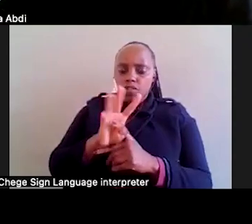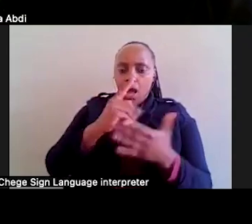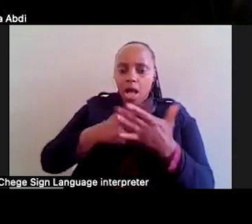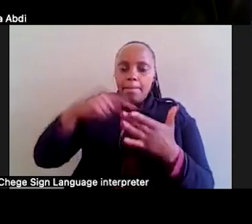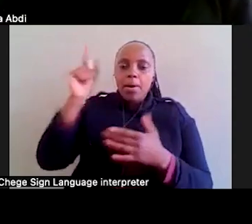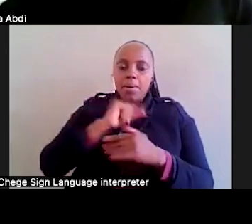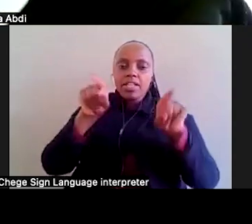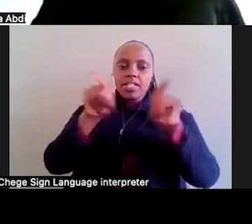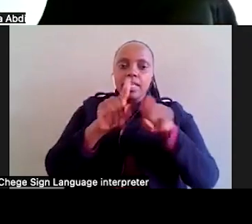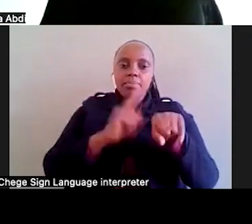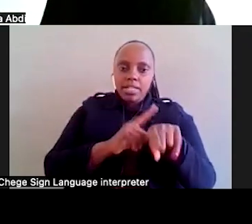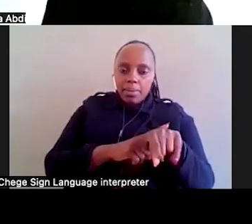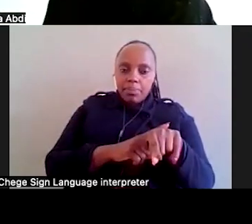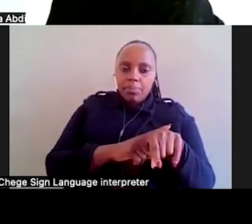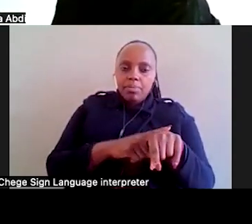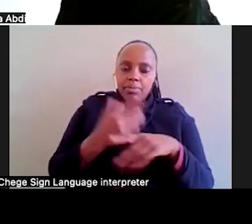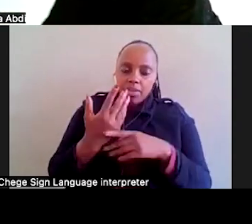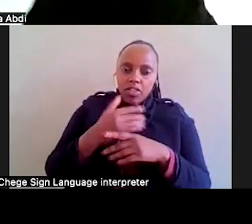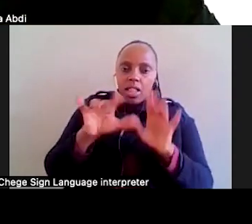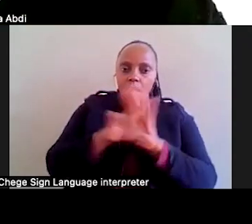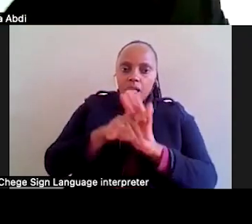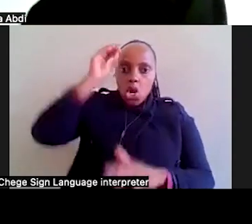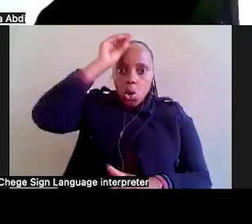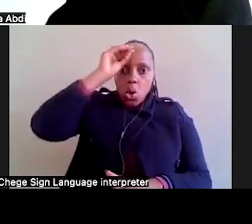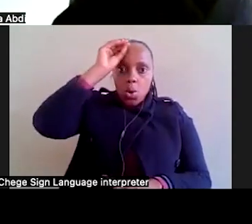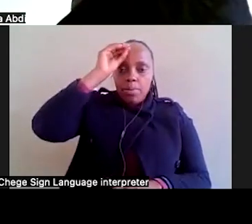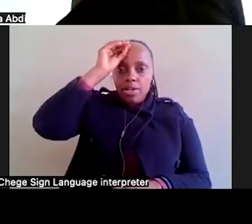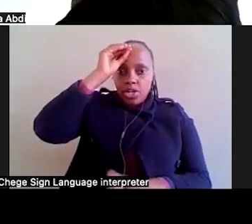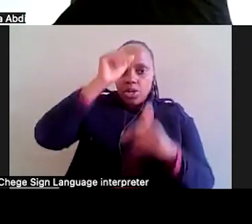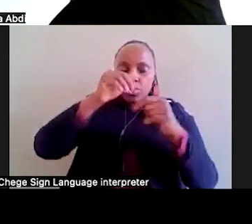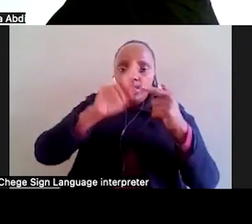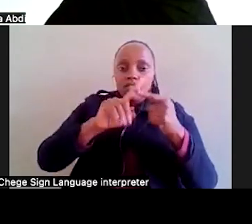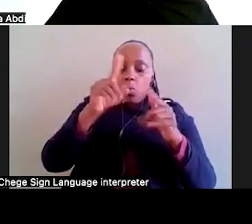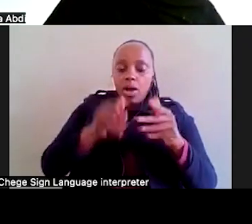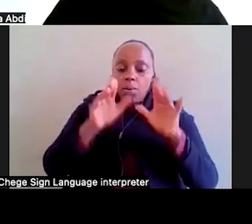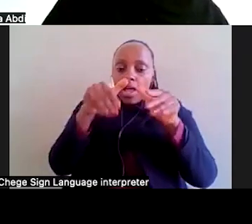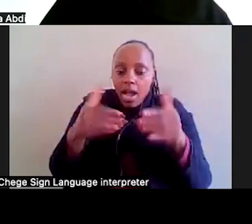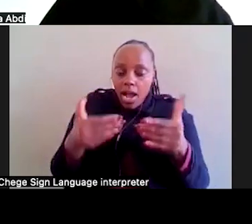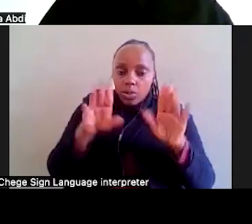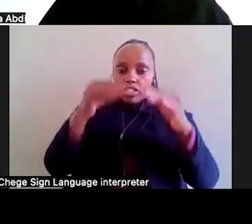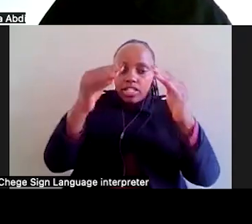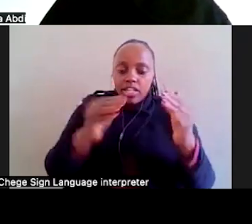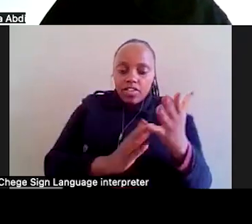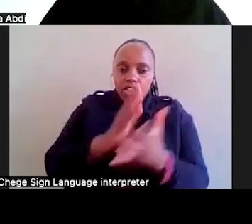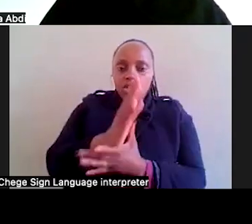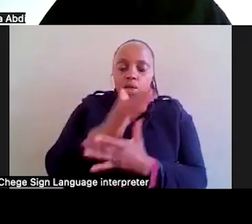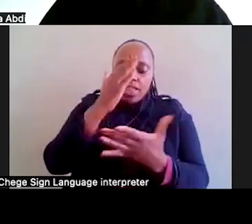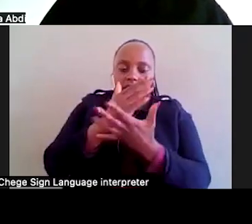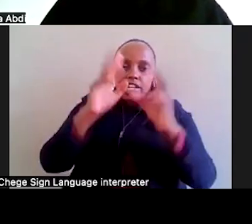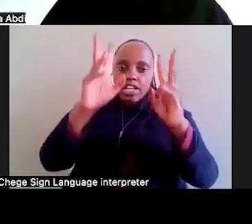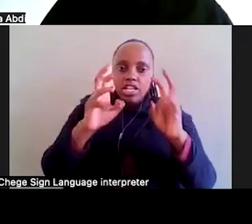well as a fatwa legal opinion permitting one form of FGM was issued by religious leaders